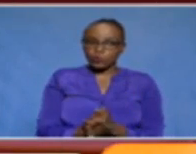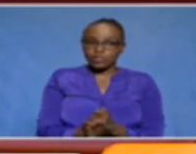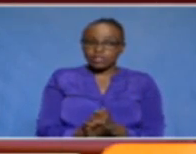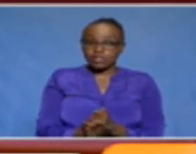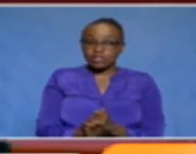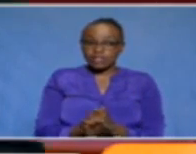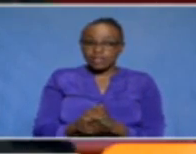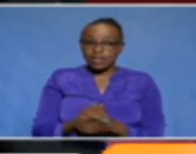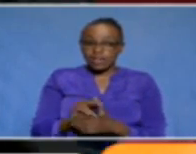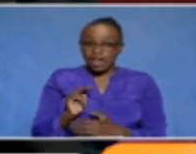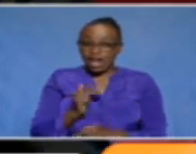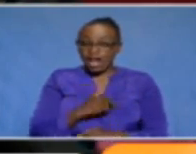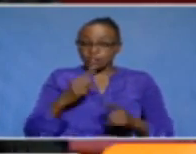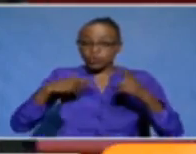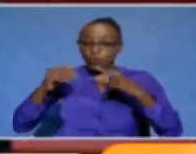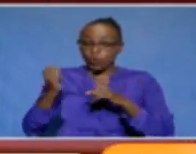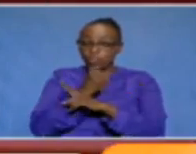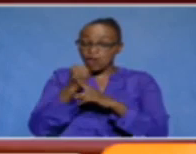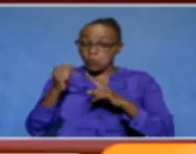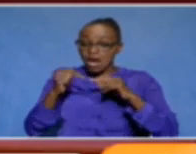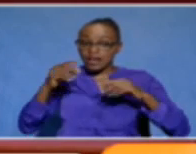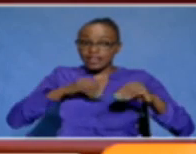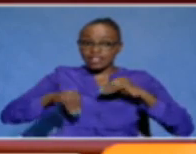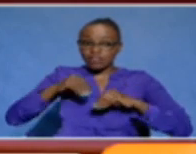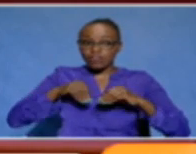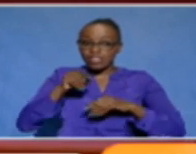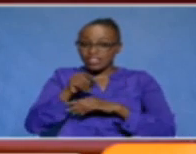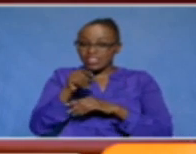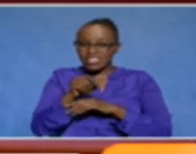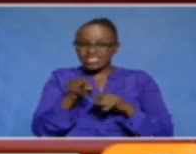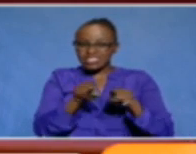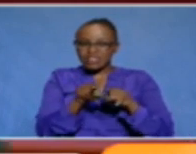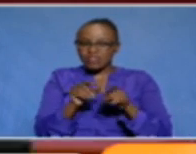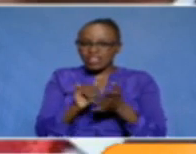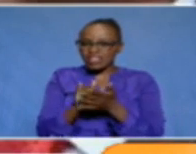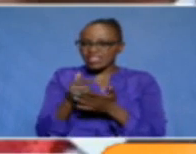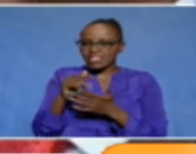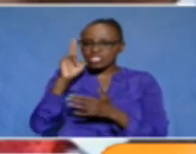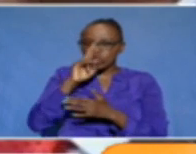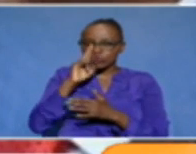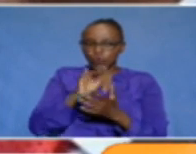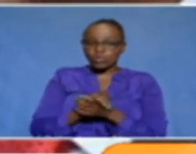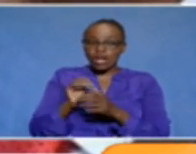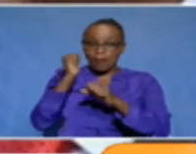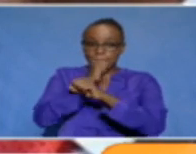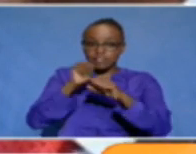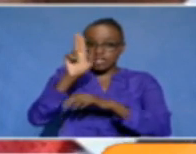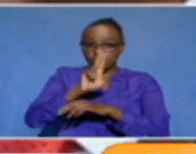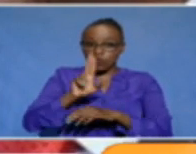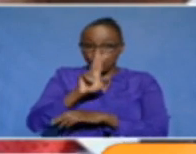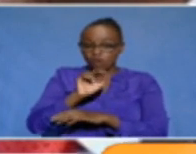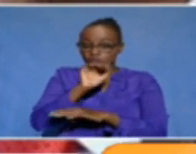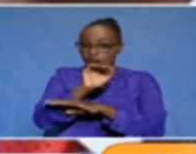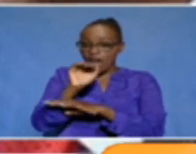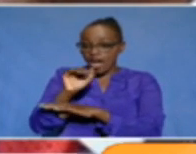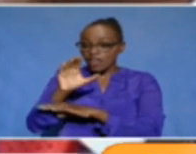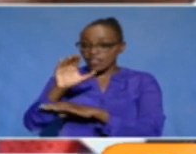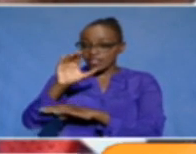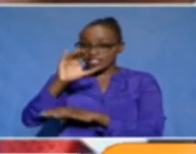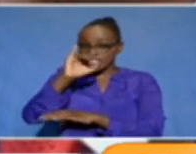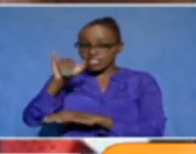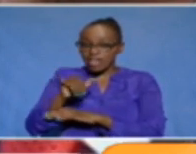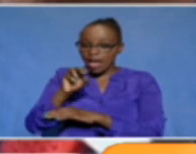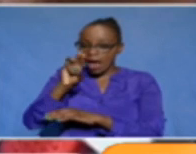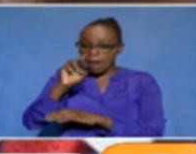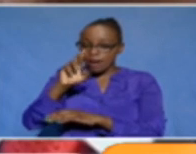We are not going to win the war against corruption by those kind of gimmicks. President Uhuru Kenyatta has urged the Chief Justice